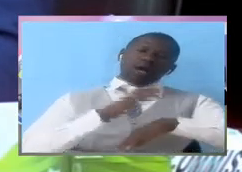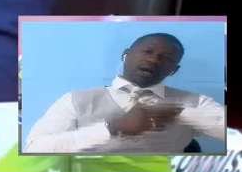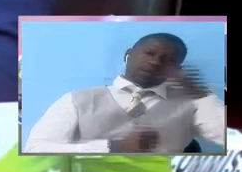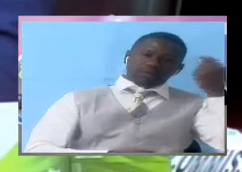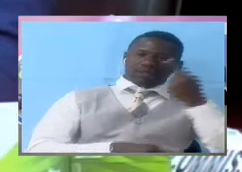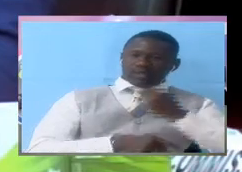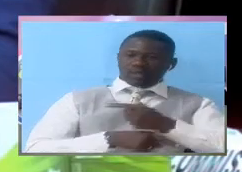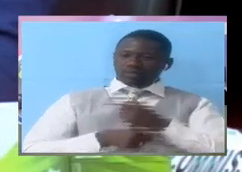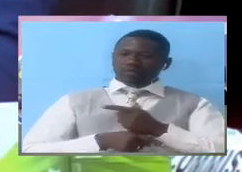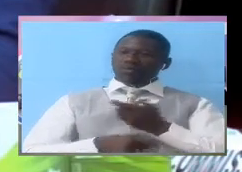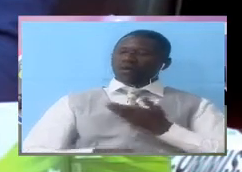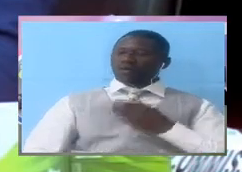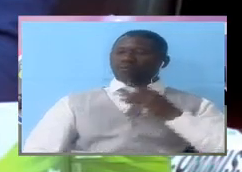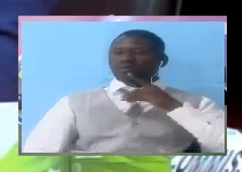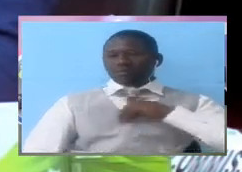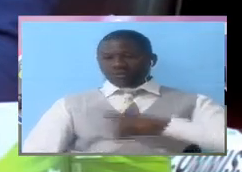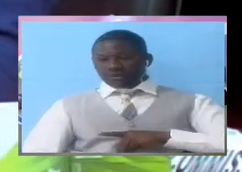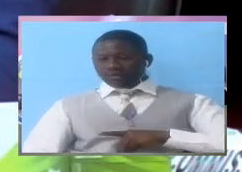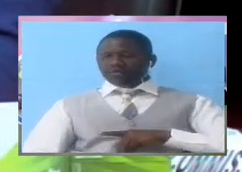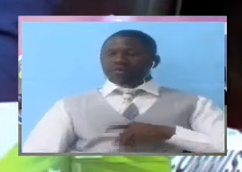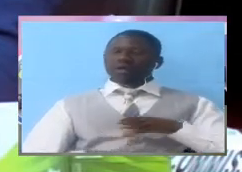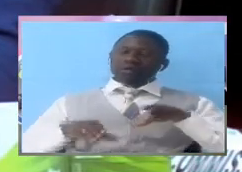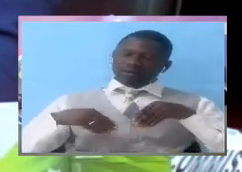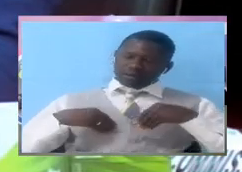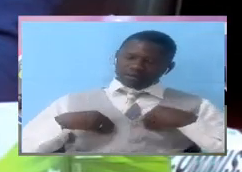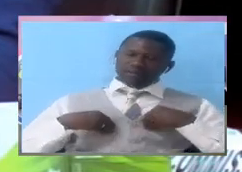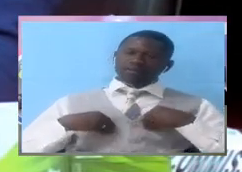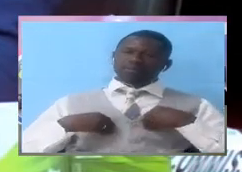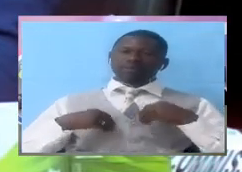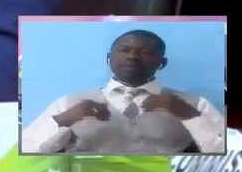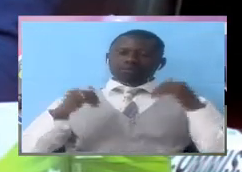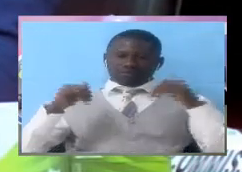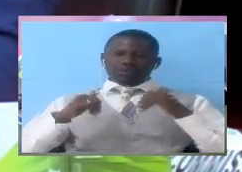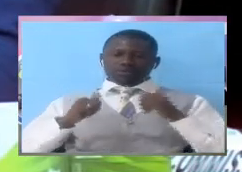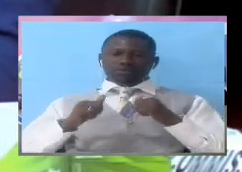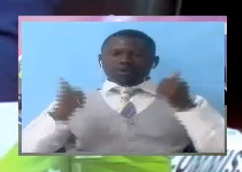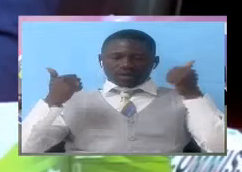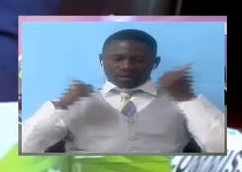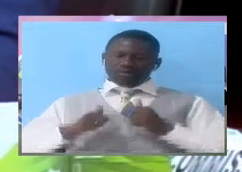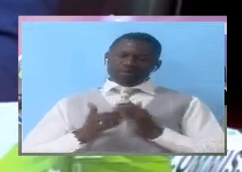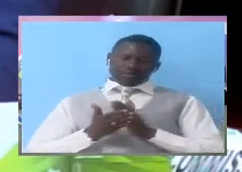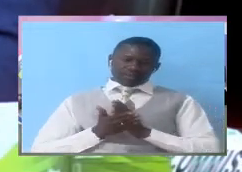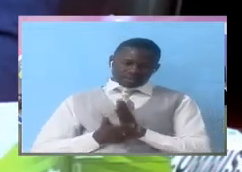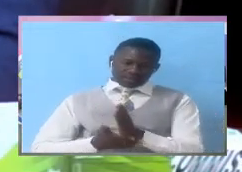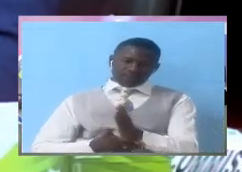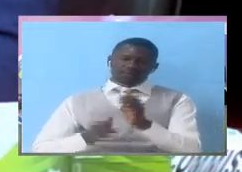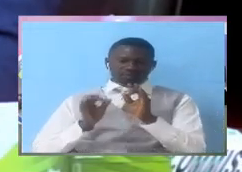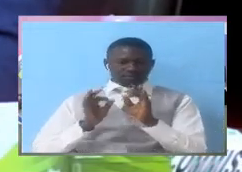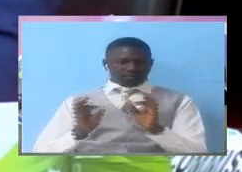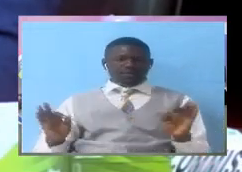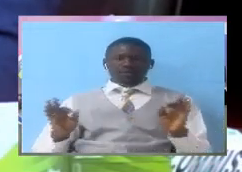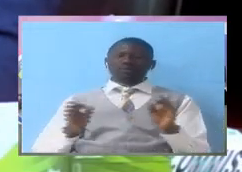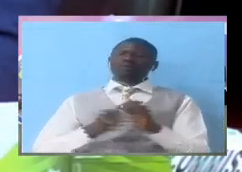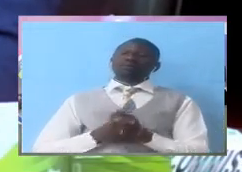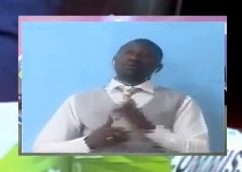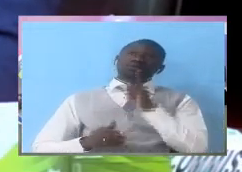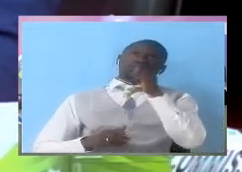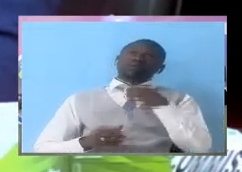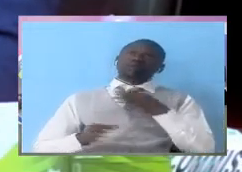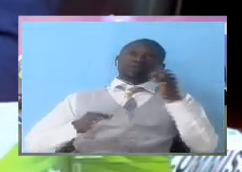patience to allow the due process to take its course, and you being the just judge